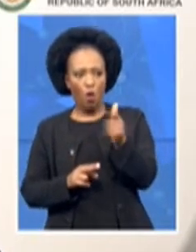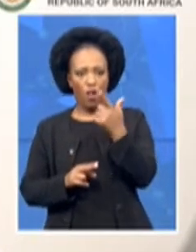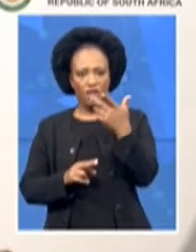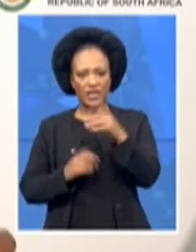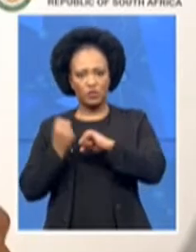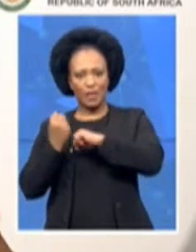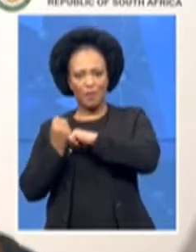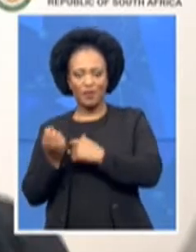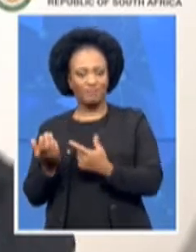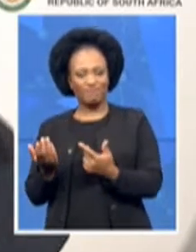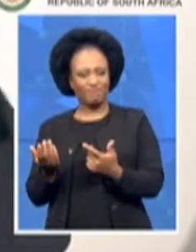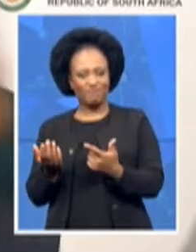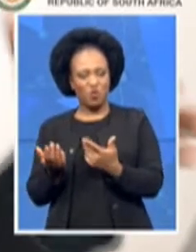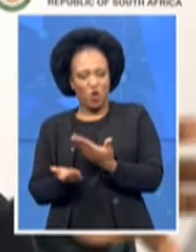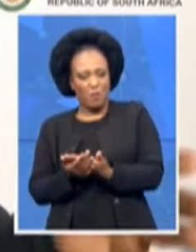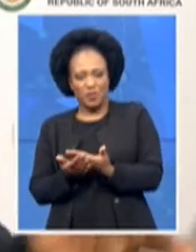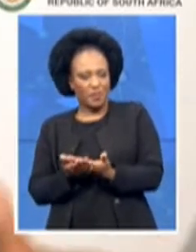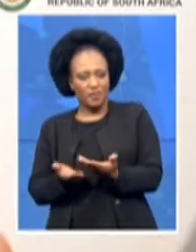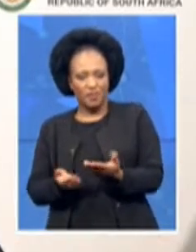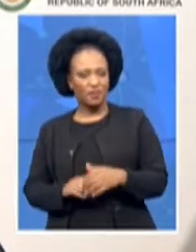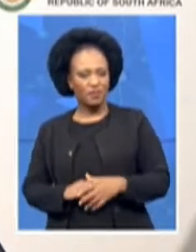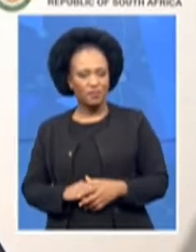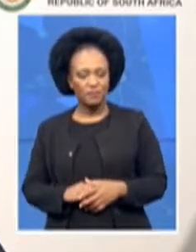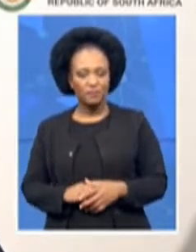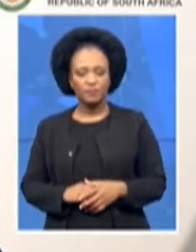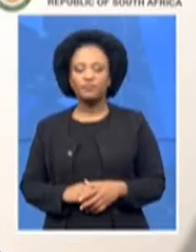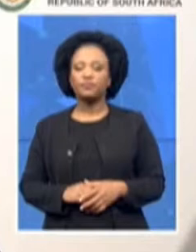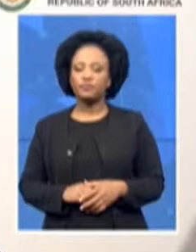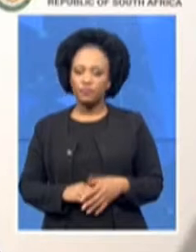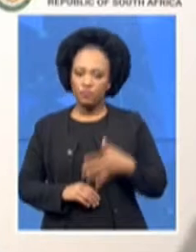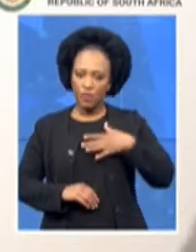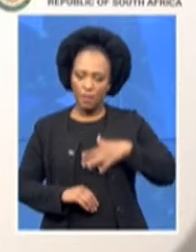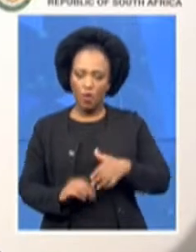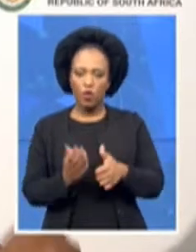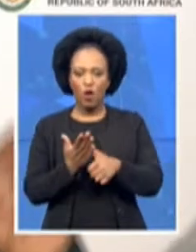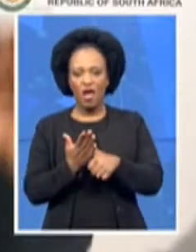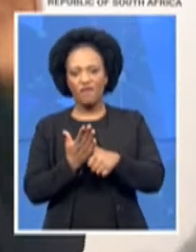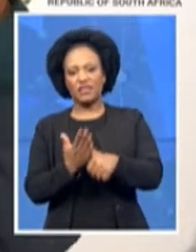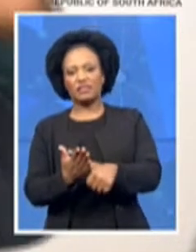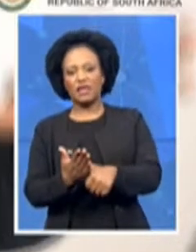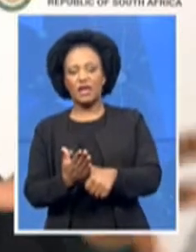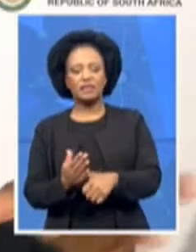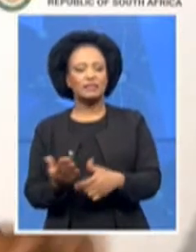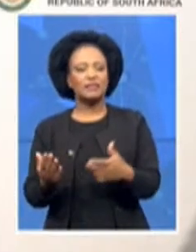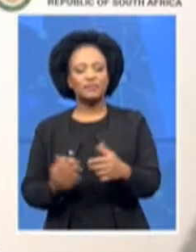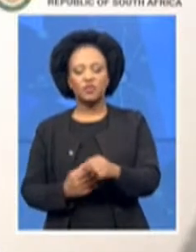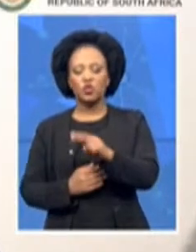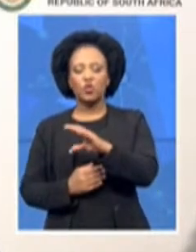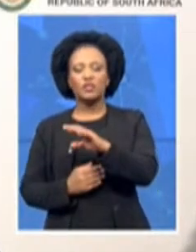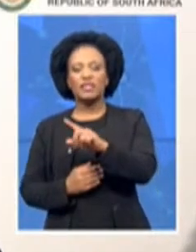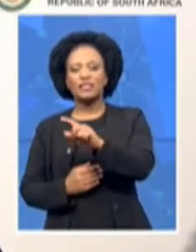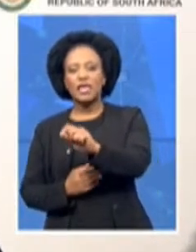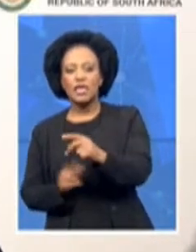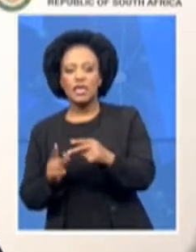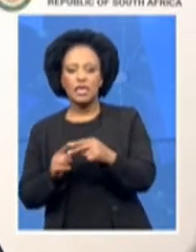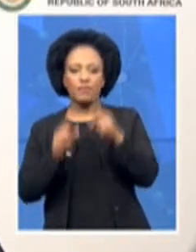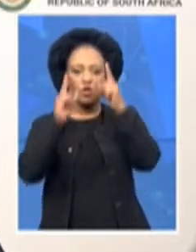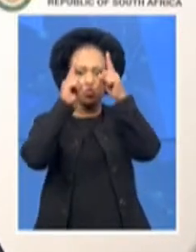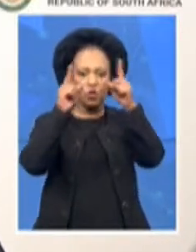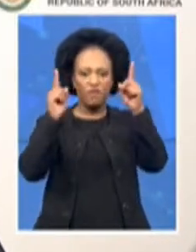emphasize that, therefore, there is nothing wrong with UCT, University of Free State, University of Limpopo,